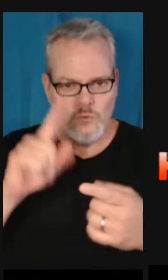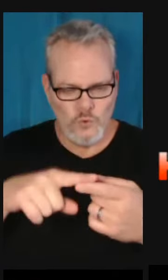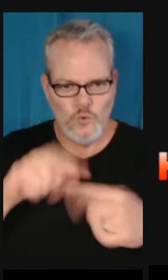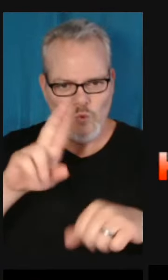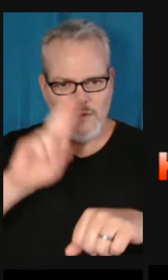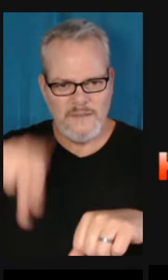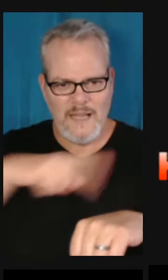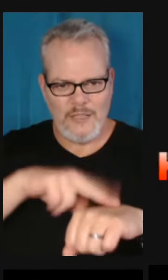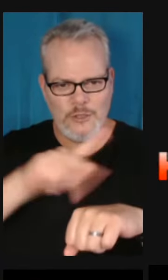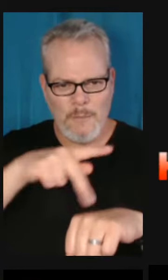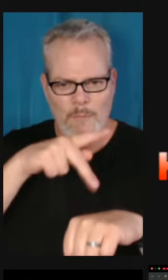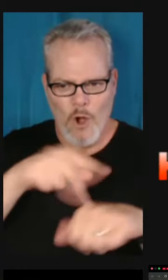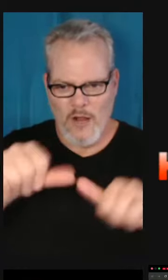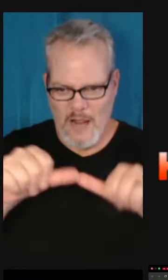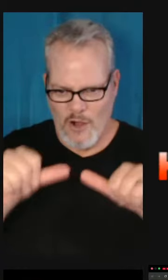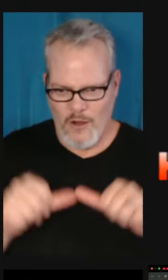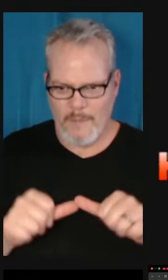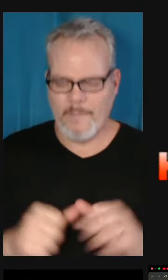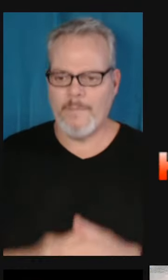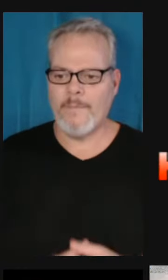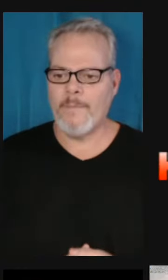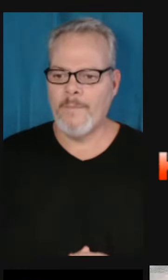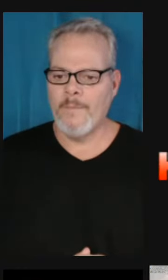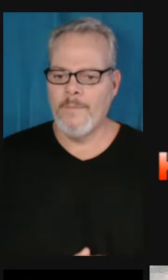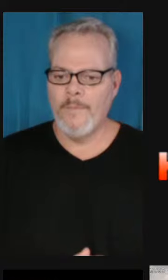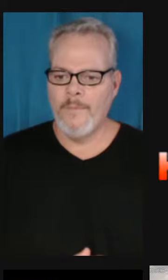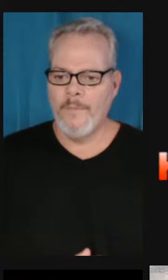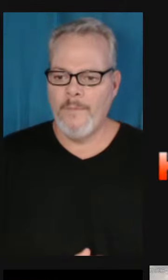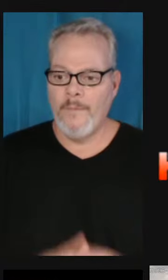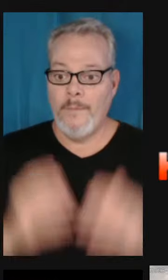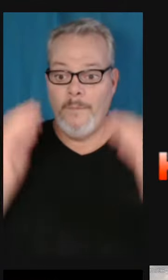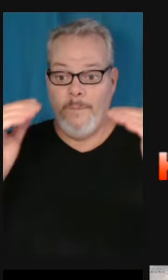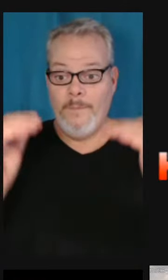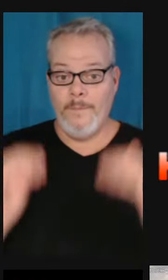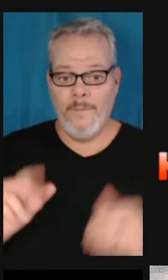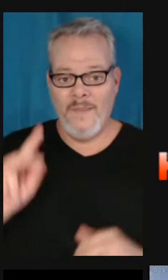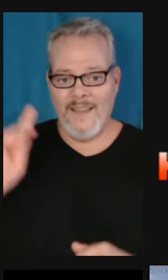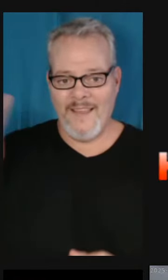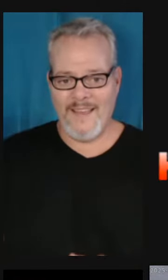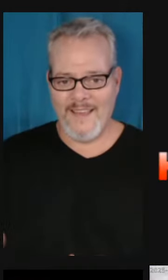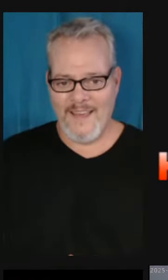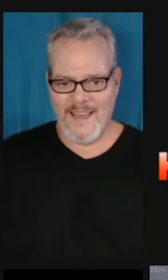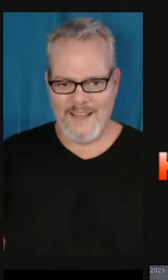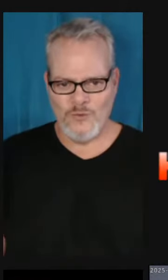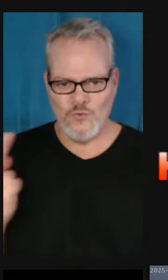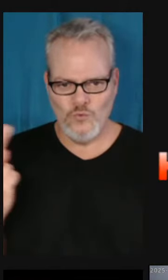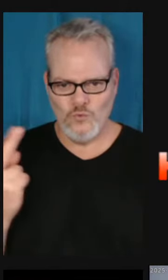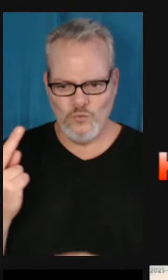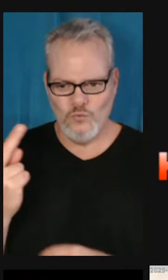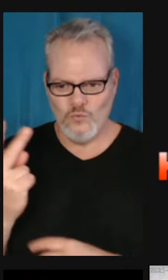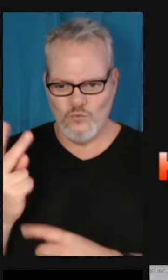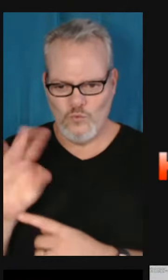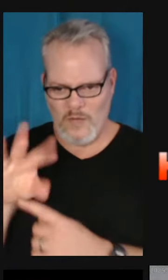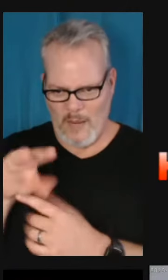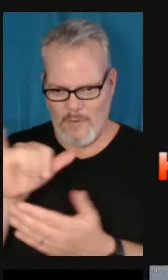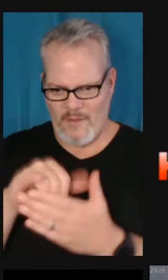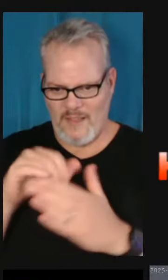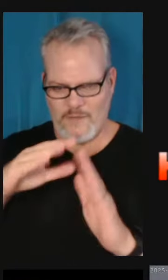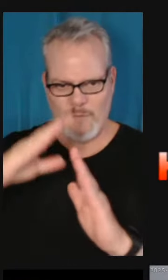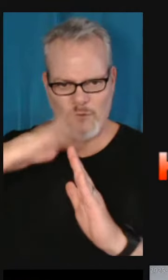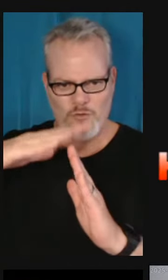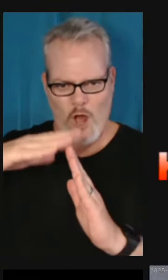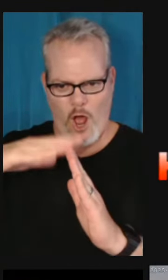So that's the close view with the S2. I'll move on to the K2, which is from the top of